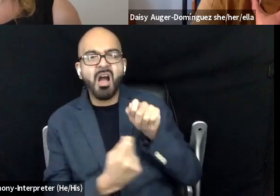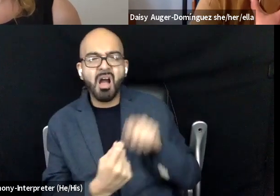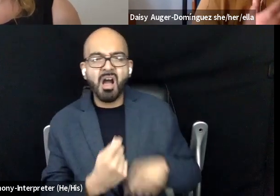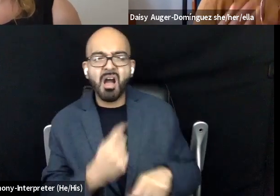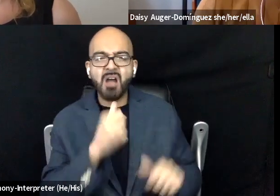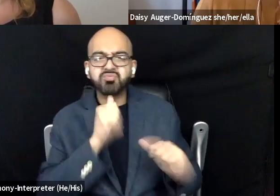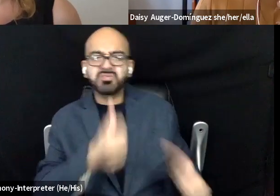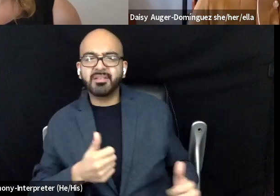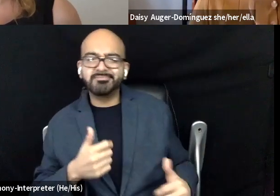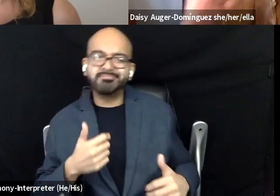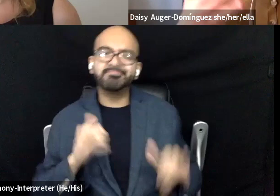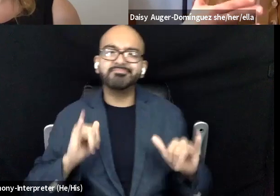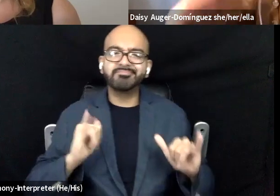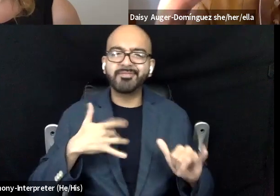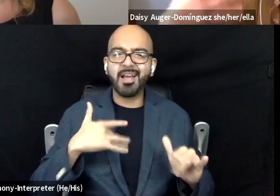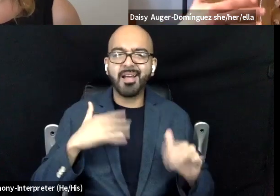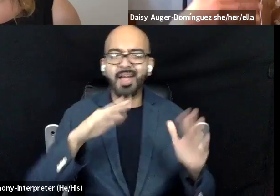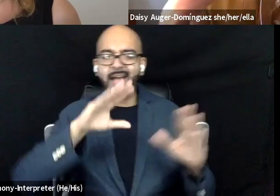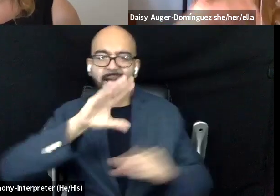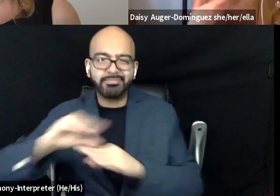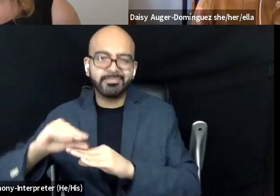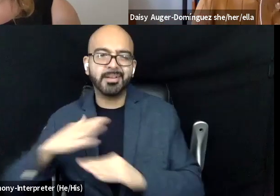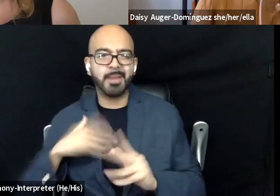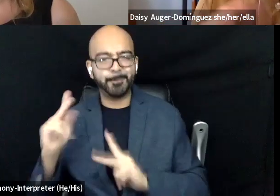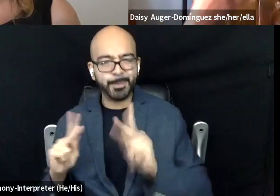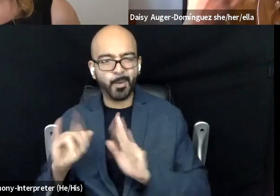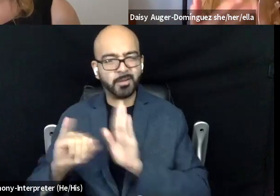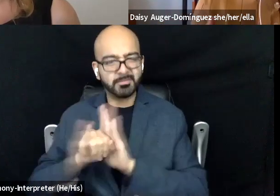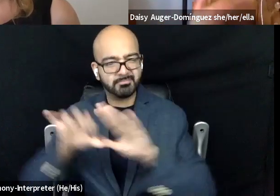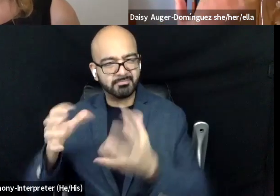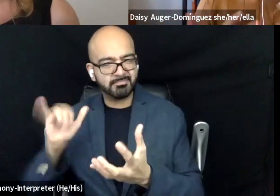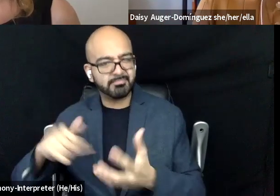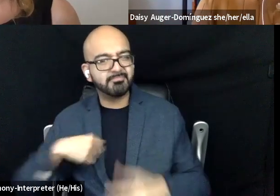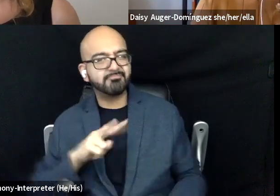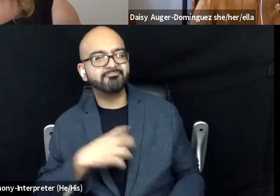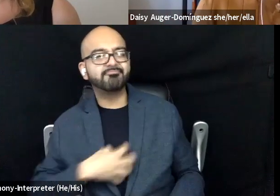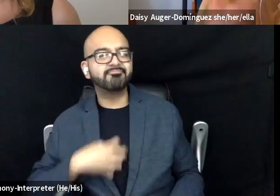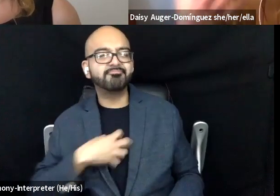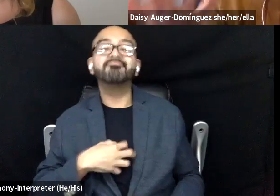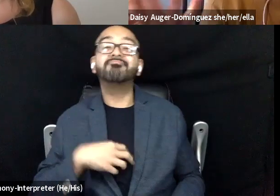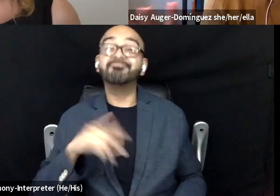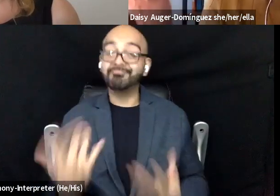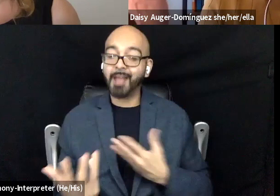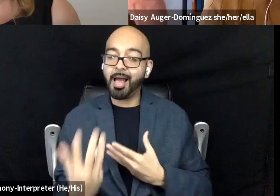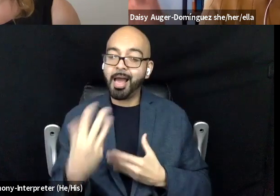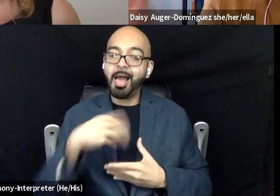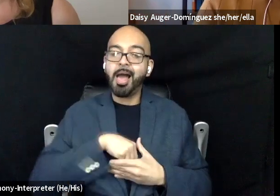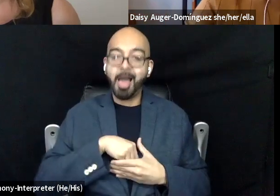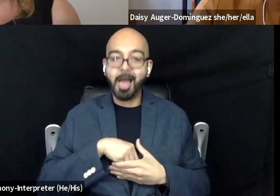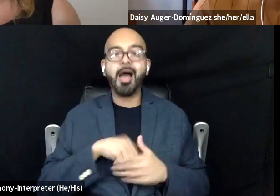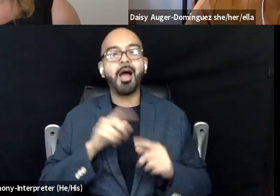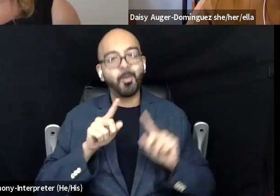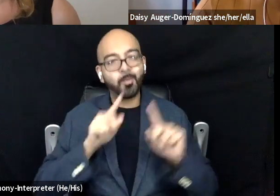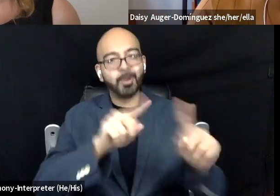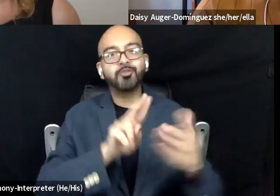were. And so those experiences carried with me in university. And then I went to Bucknell